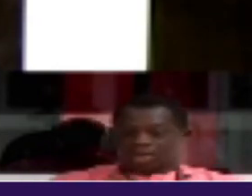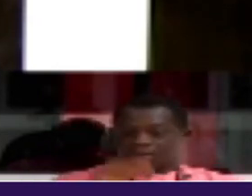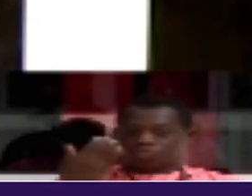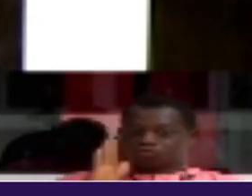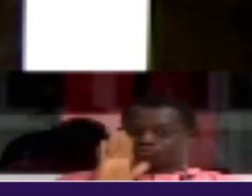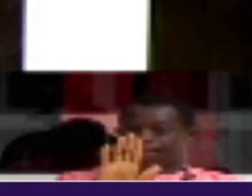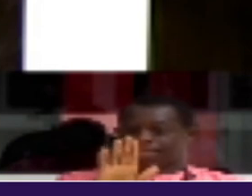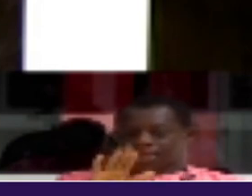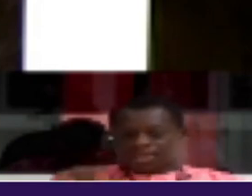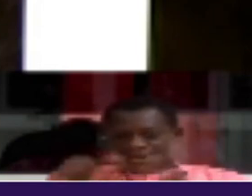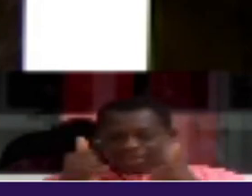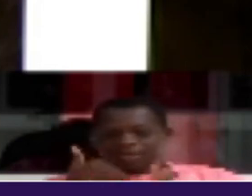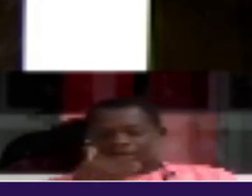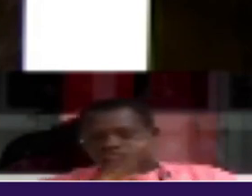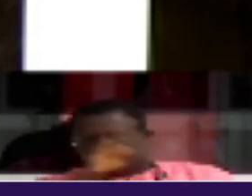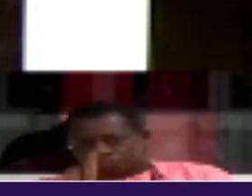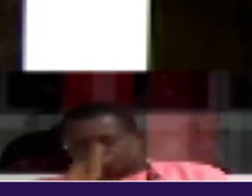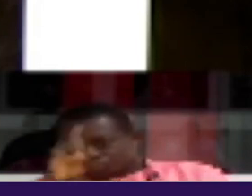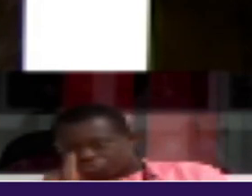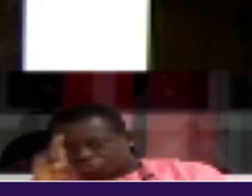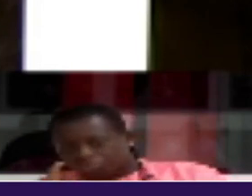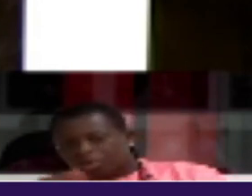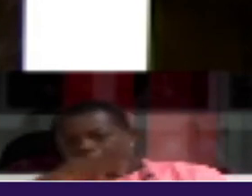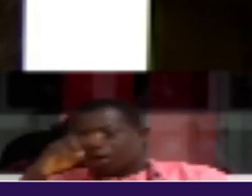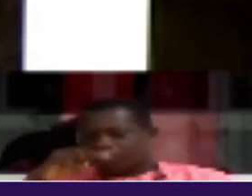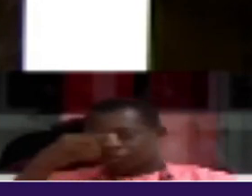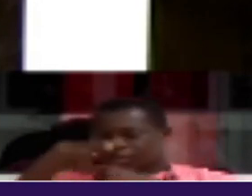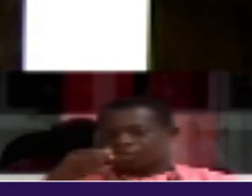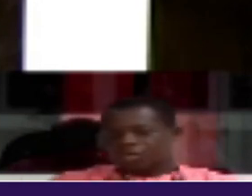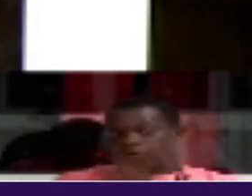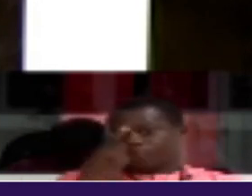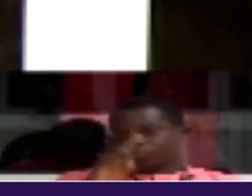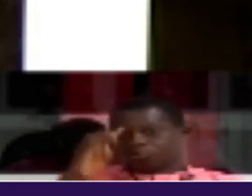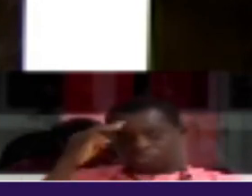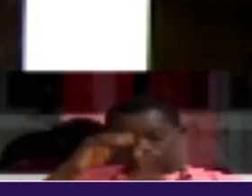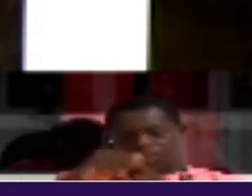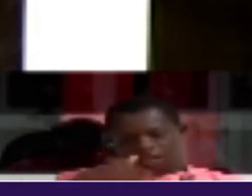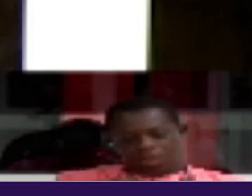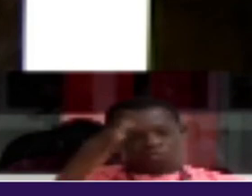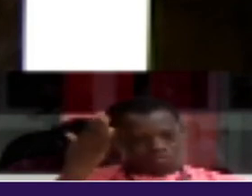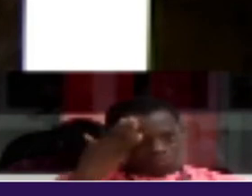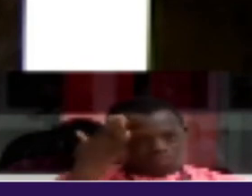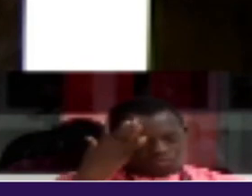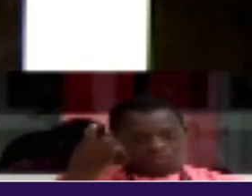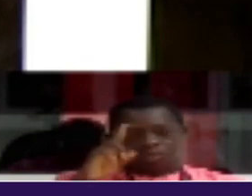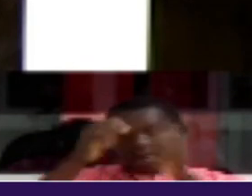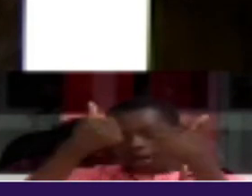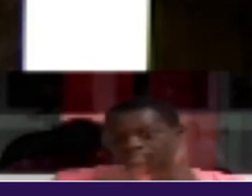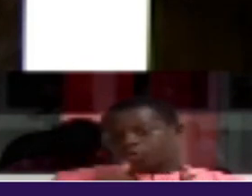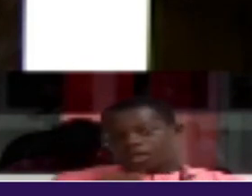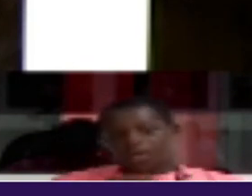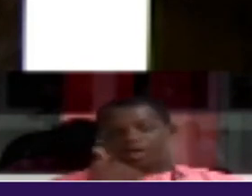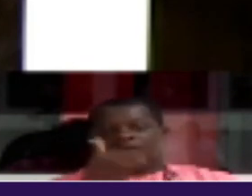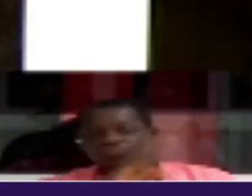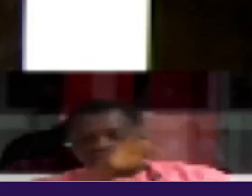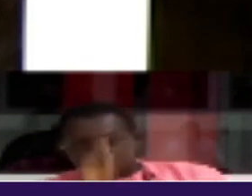stopped, I started asking questions after my first mission. I wanted to know what happened. So when I wanted to know, I asked questions and